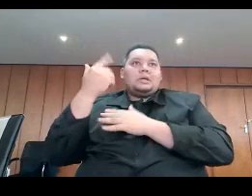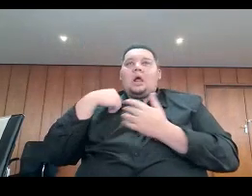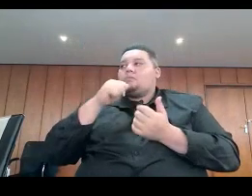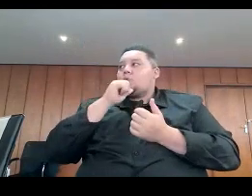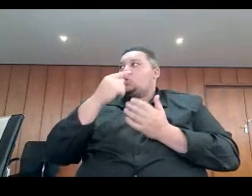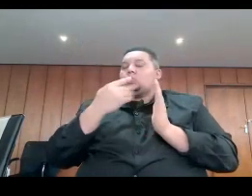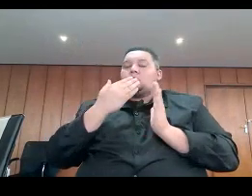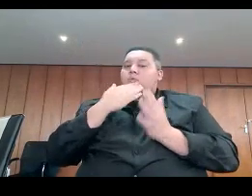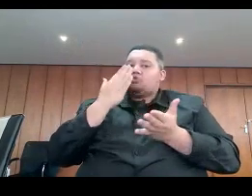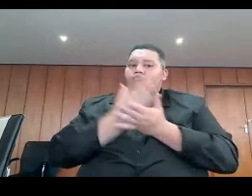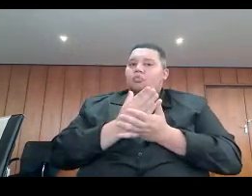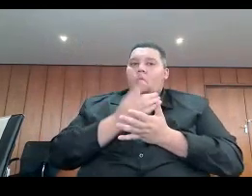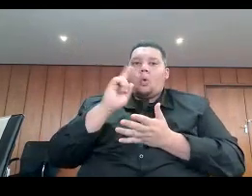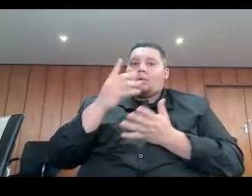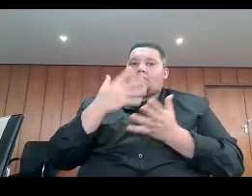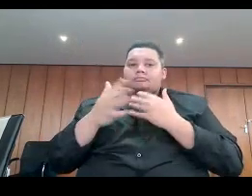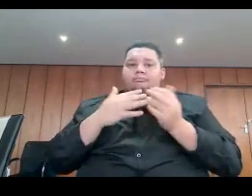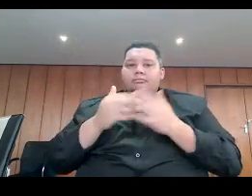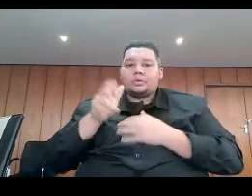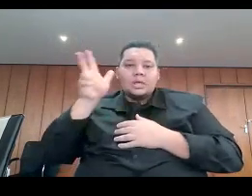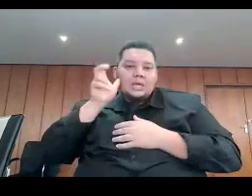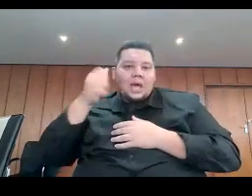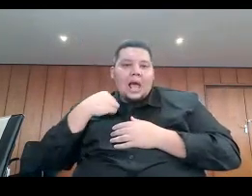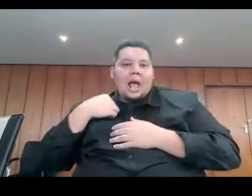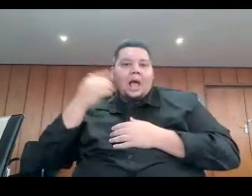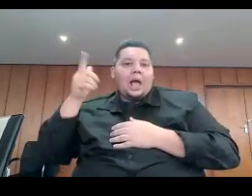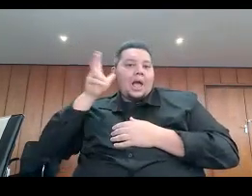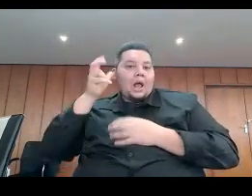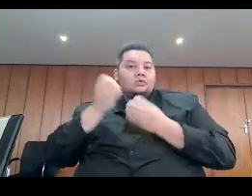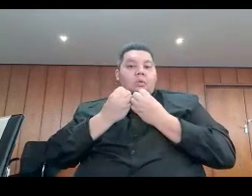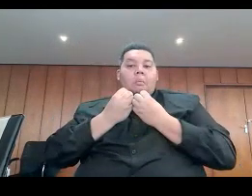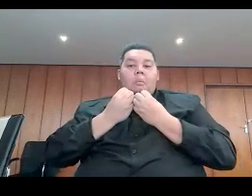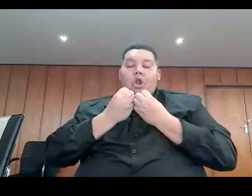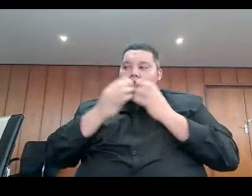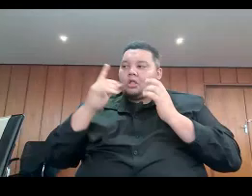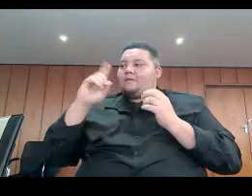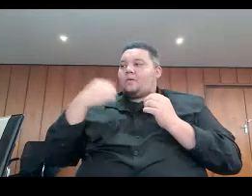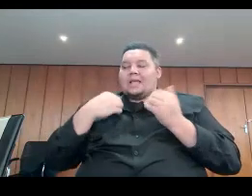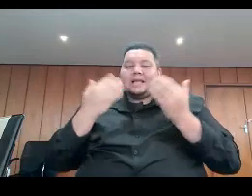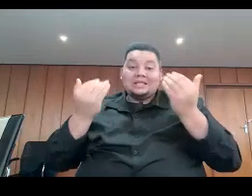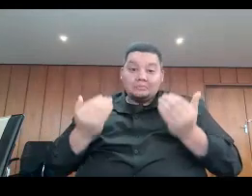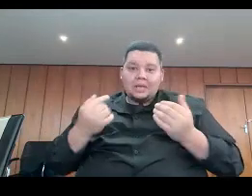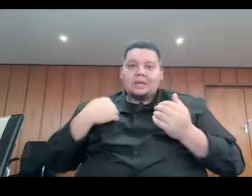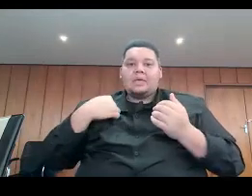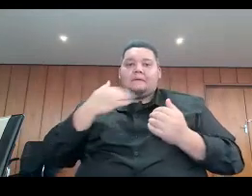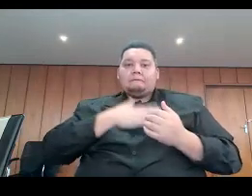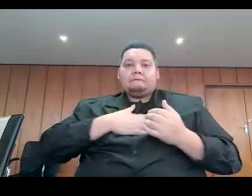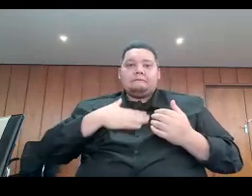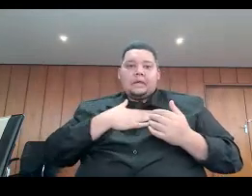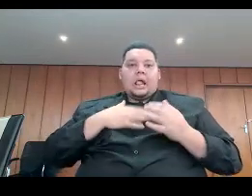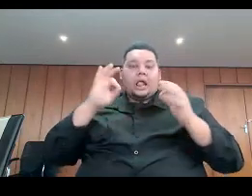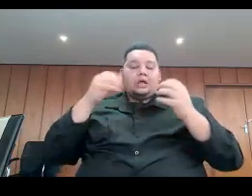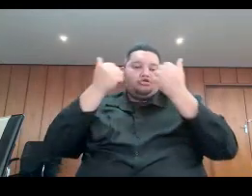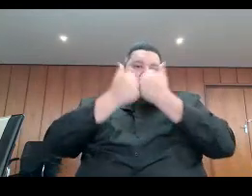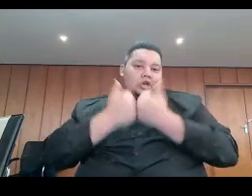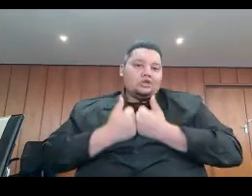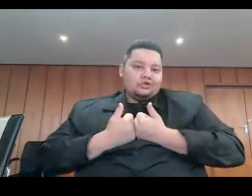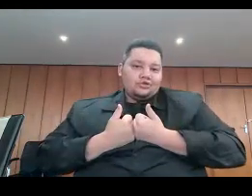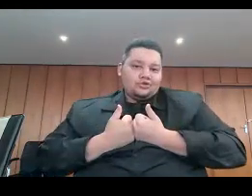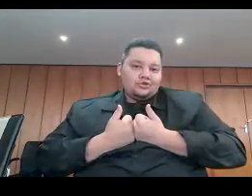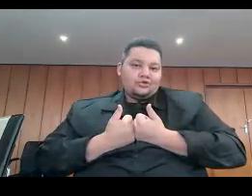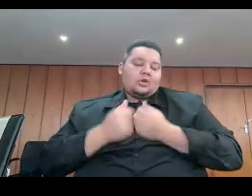sure what I was going to hear, and I heard so much more than I expected, and actually feel quite challenged